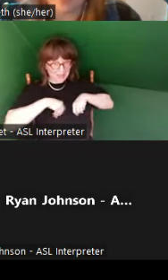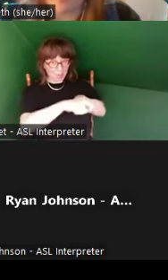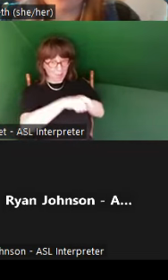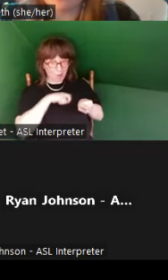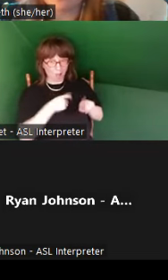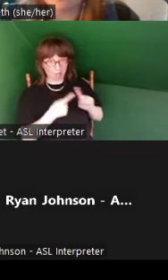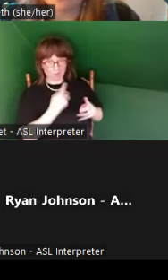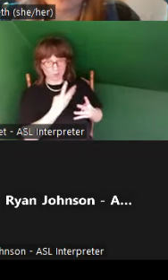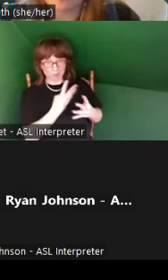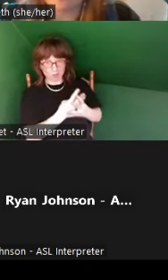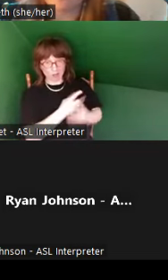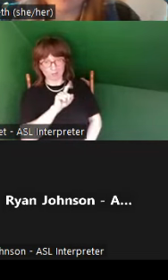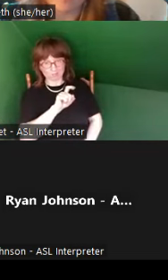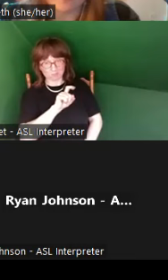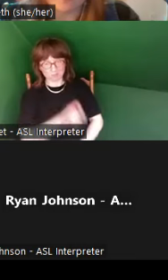Figuring out